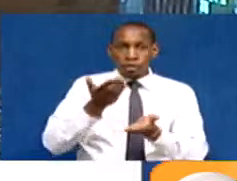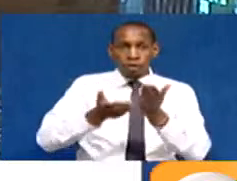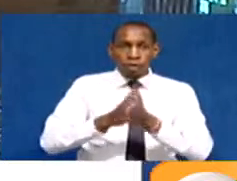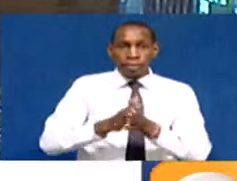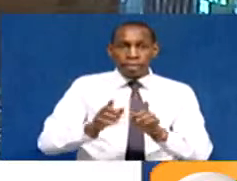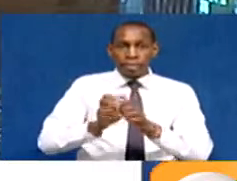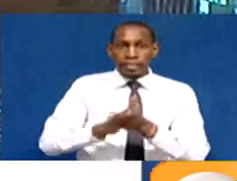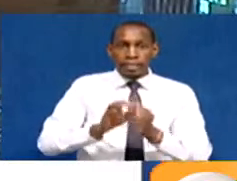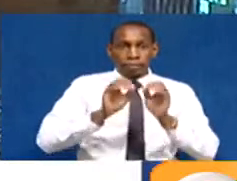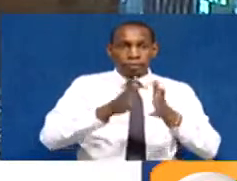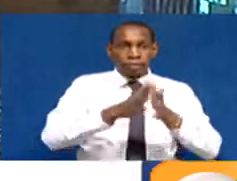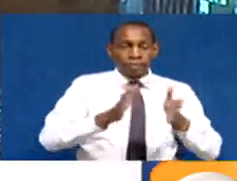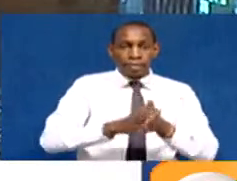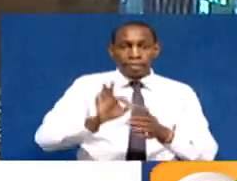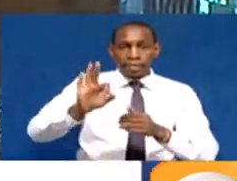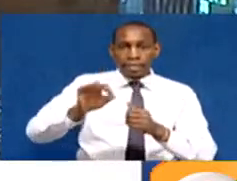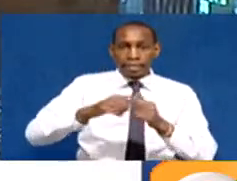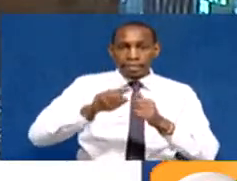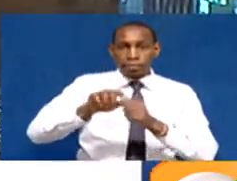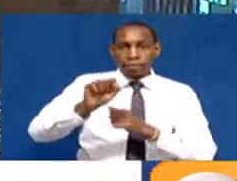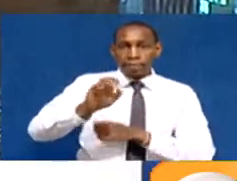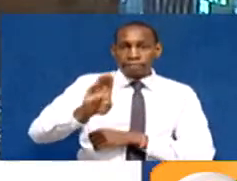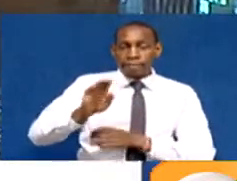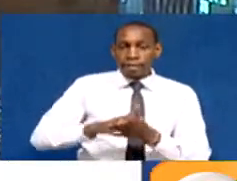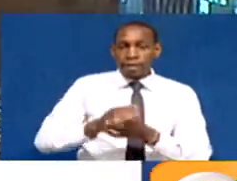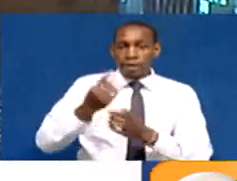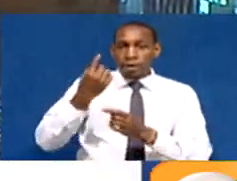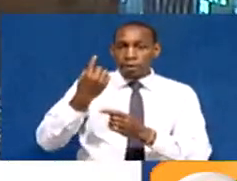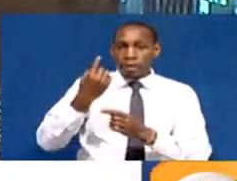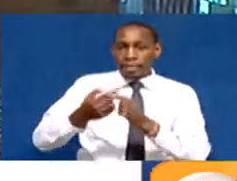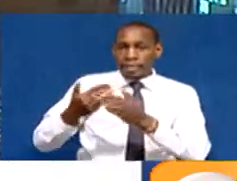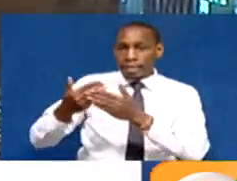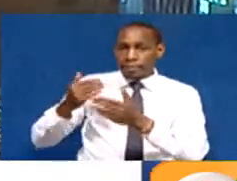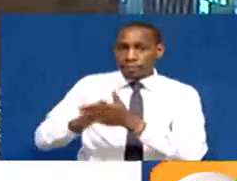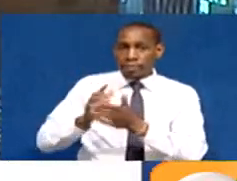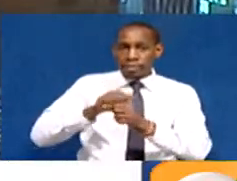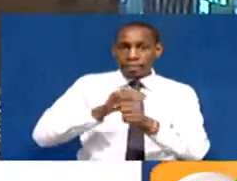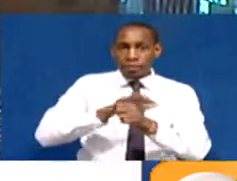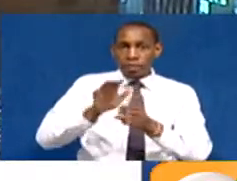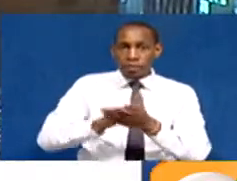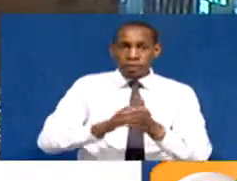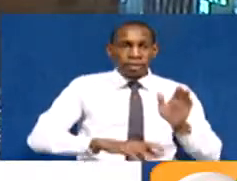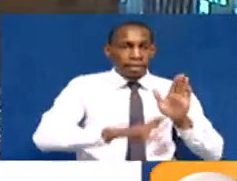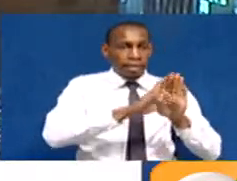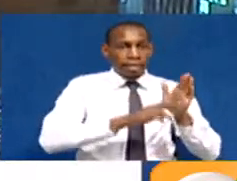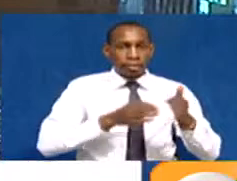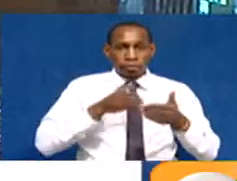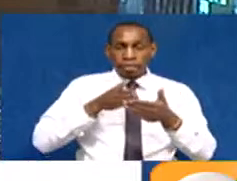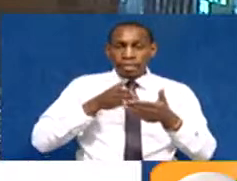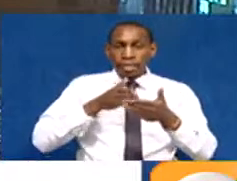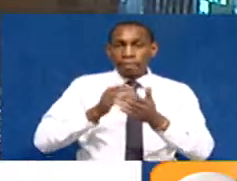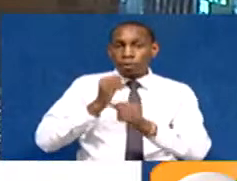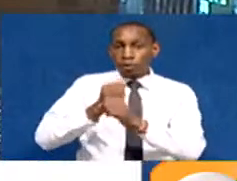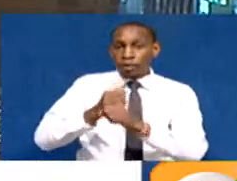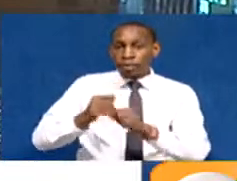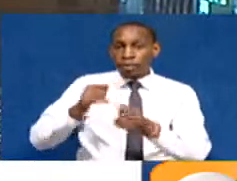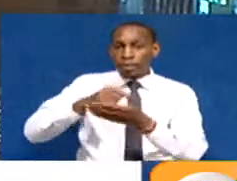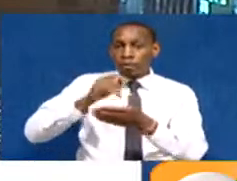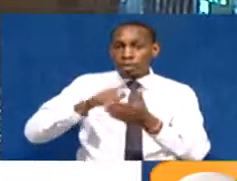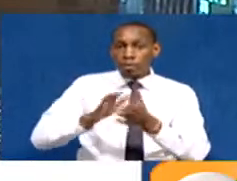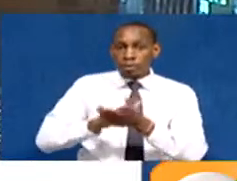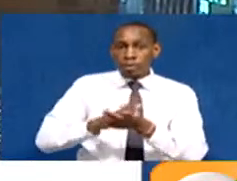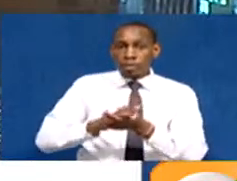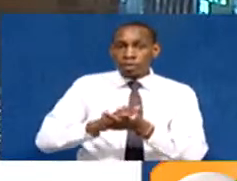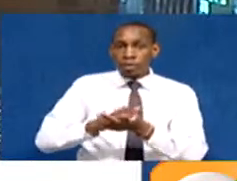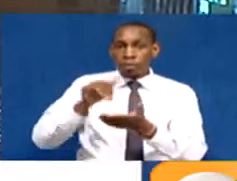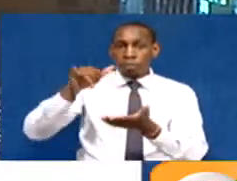compared with a record loss of 36.5 billion shillings a year earlier when COVID restrictions hit its operations, including